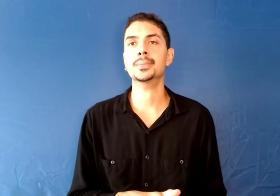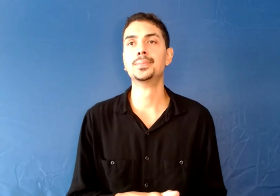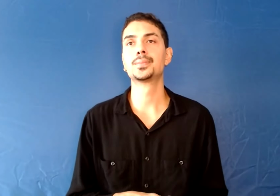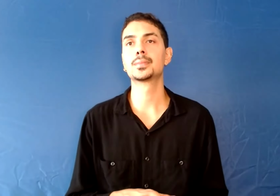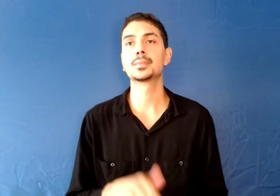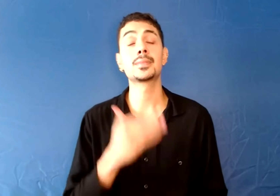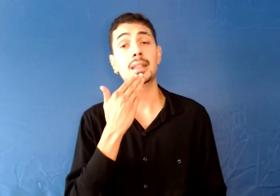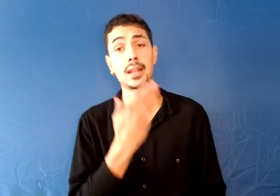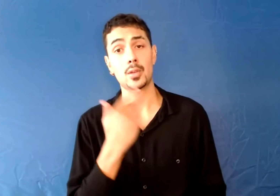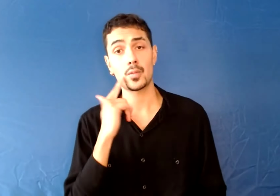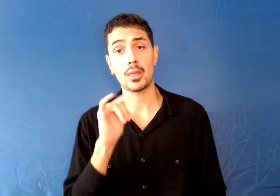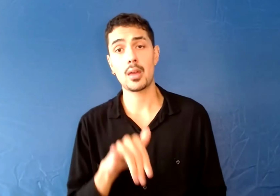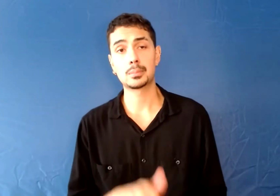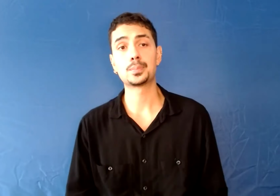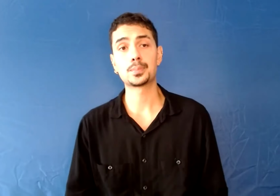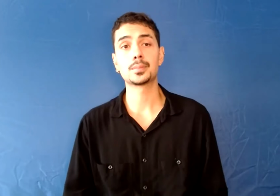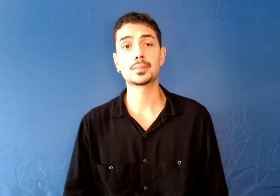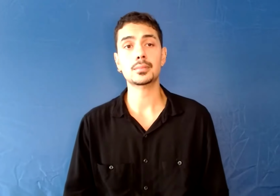Thank you for that.